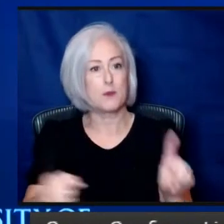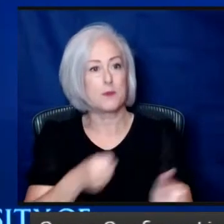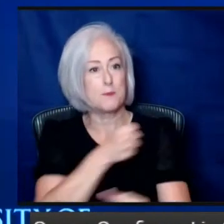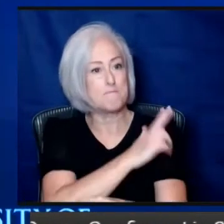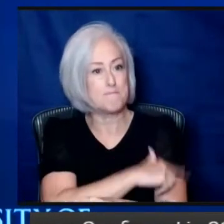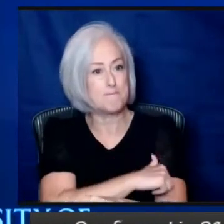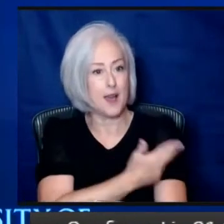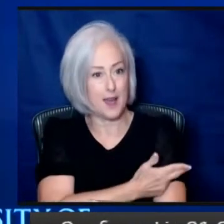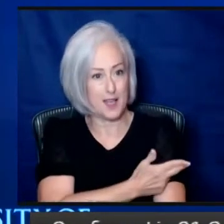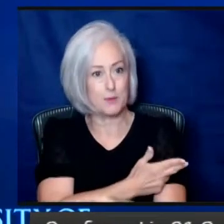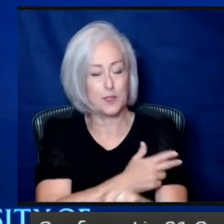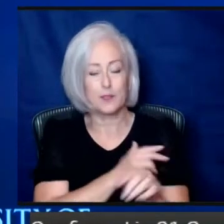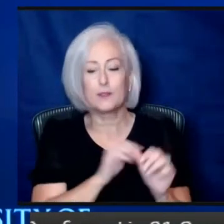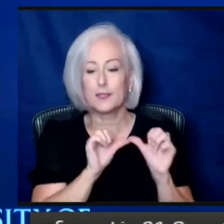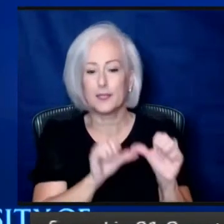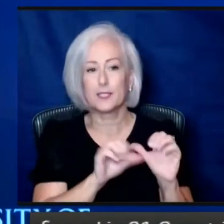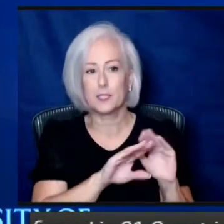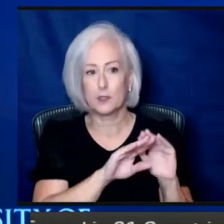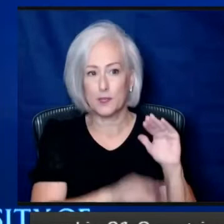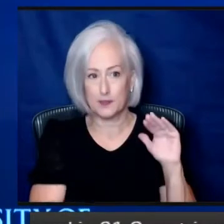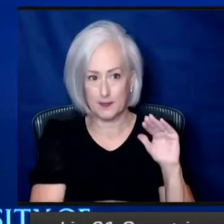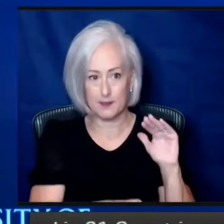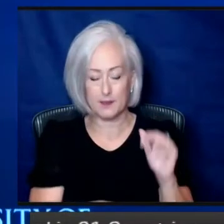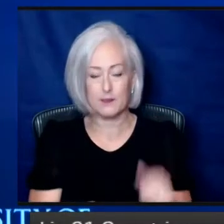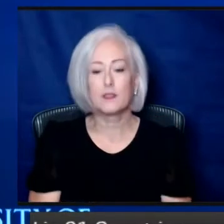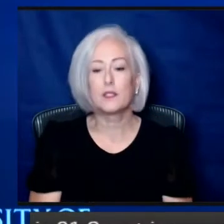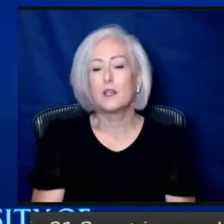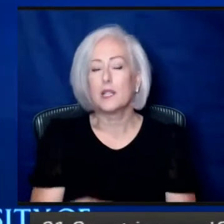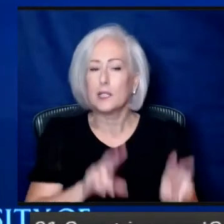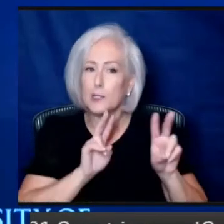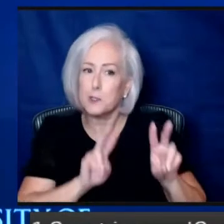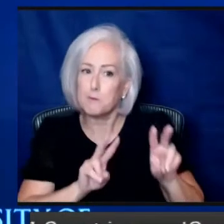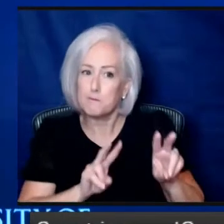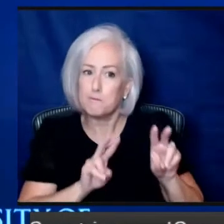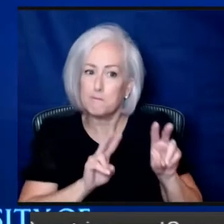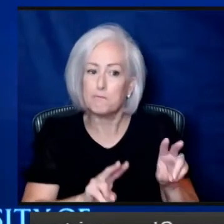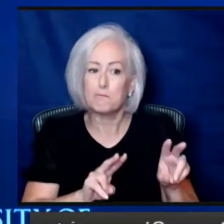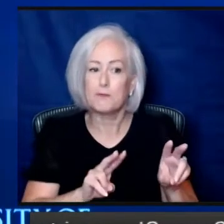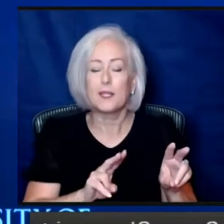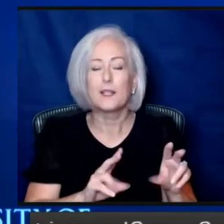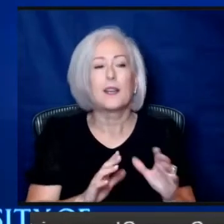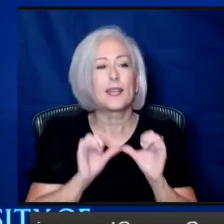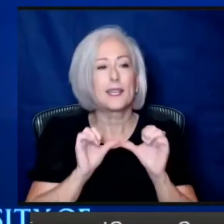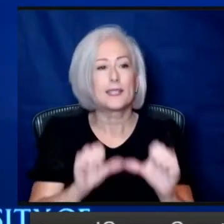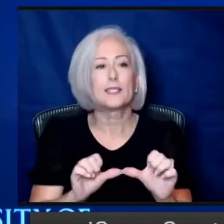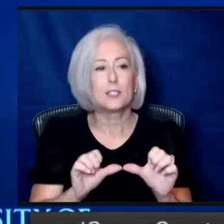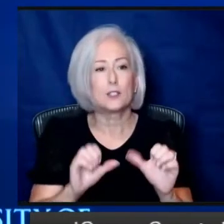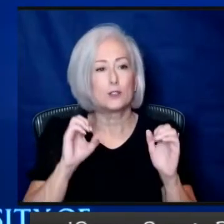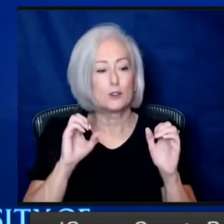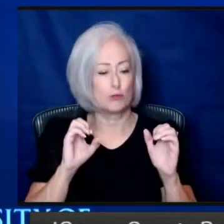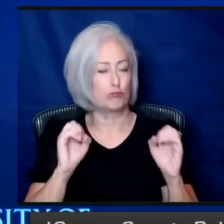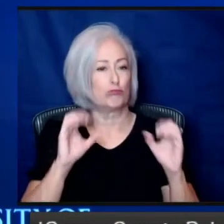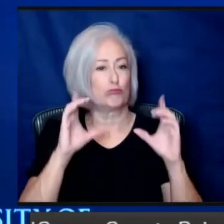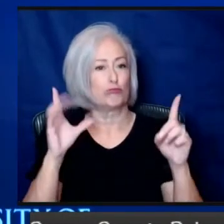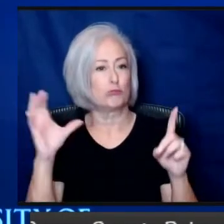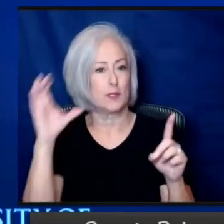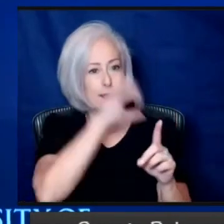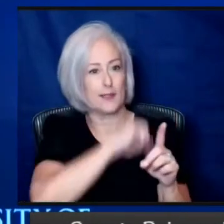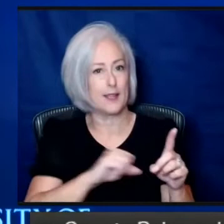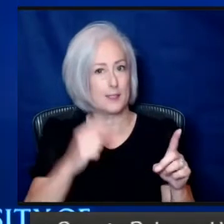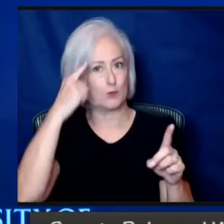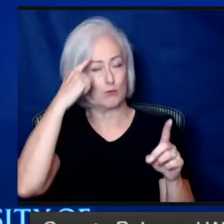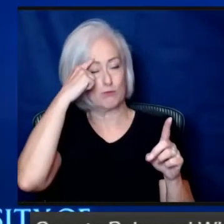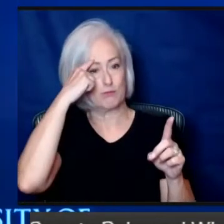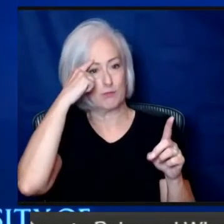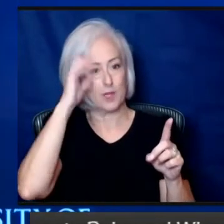and it's just one thing to watch out for and continue to hypothesize and believe that will happen. But